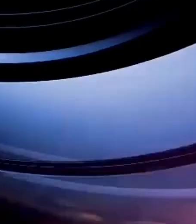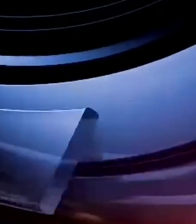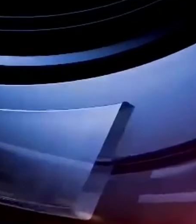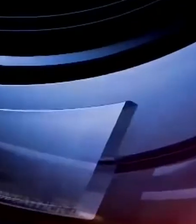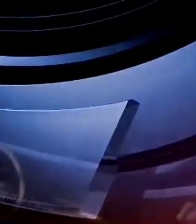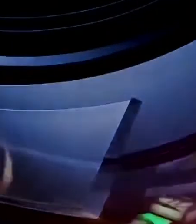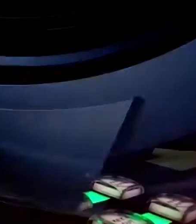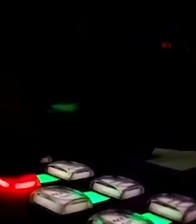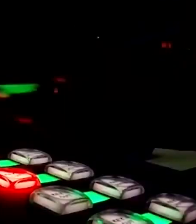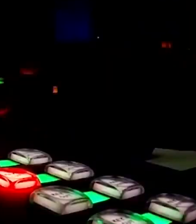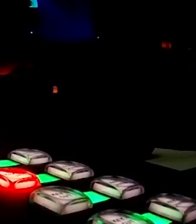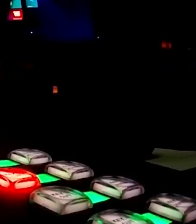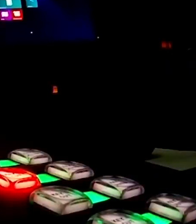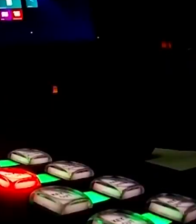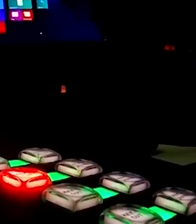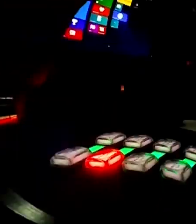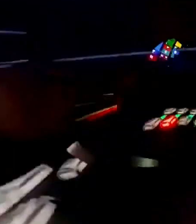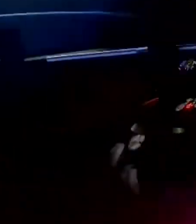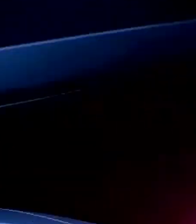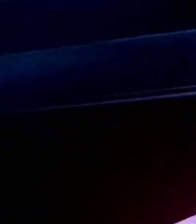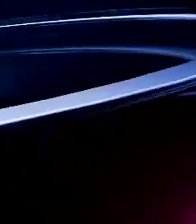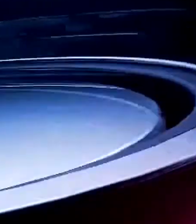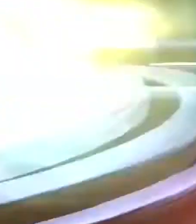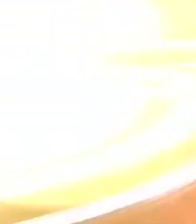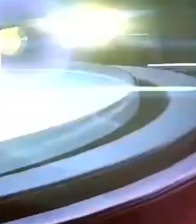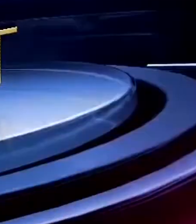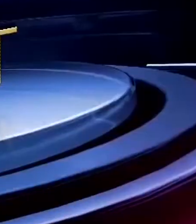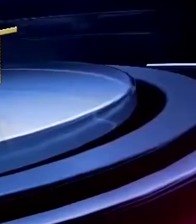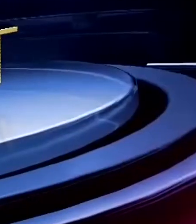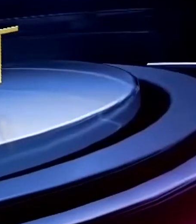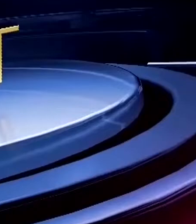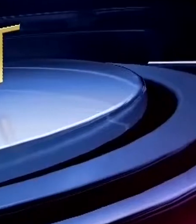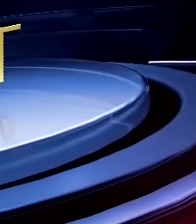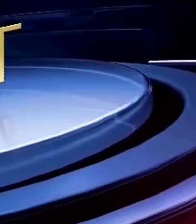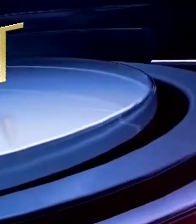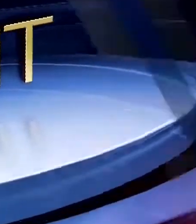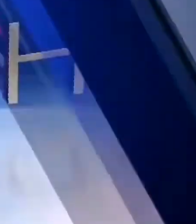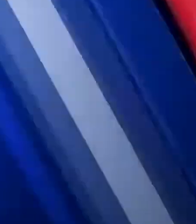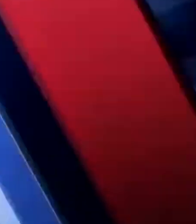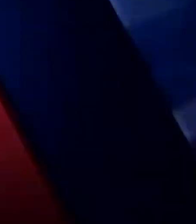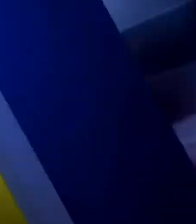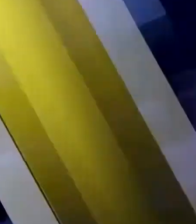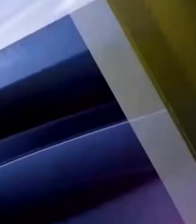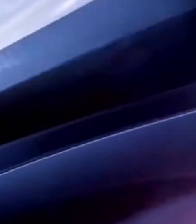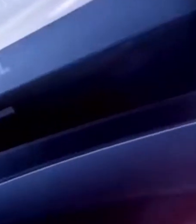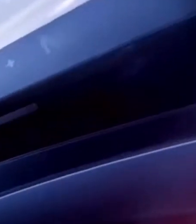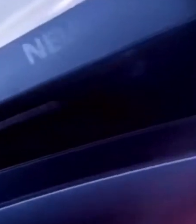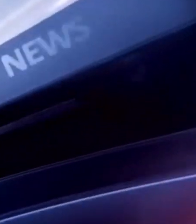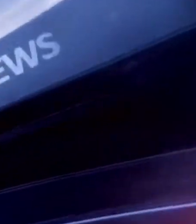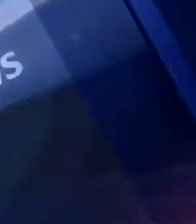Broadcasting from our studios in the Pine St. Michael, this is CBC Newsnight, starting now.